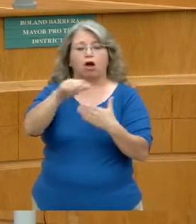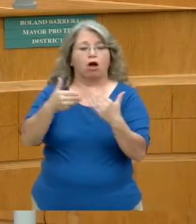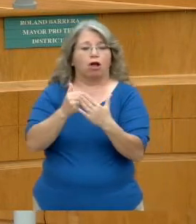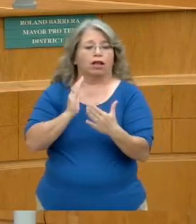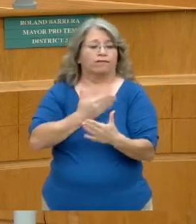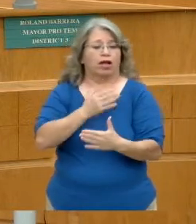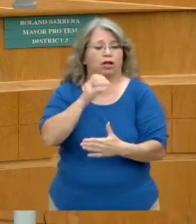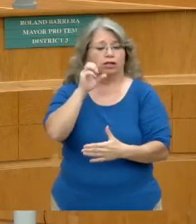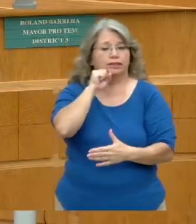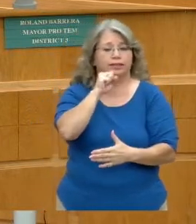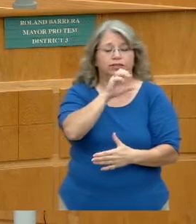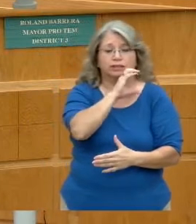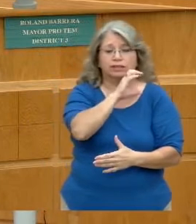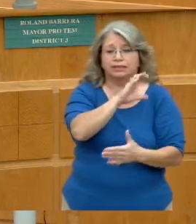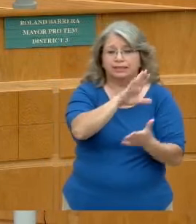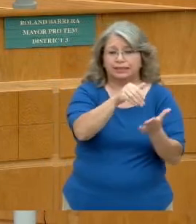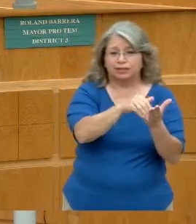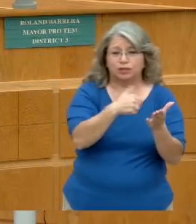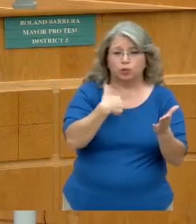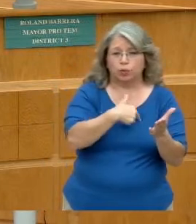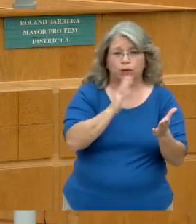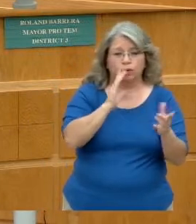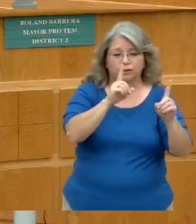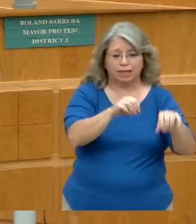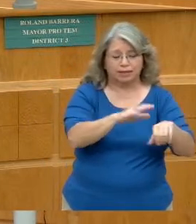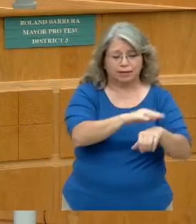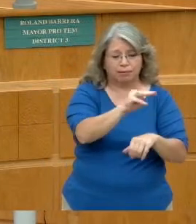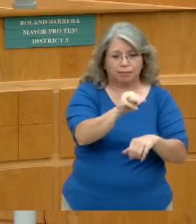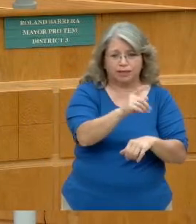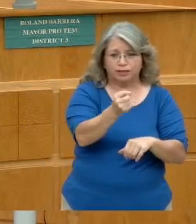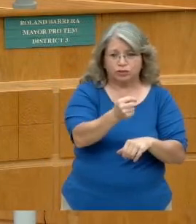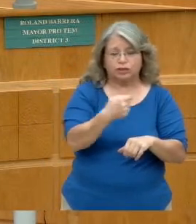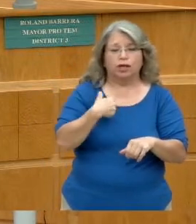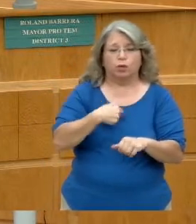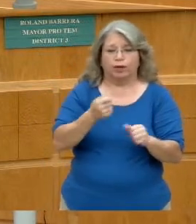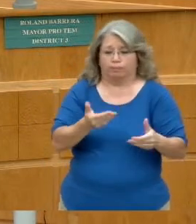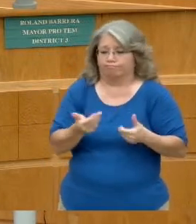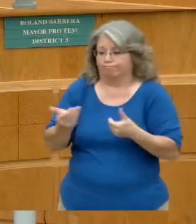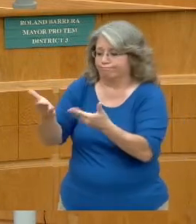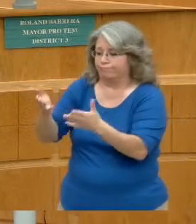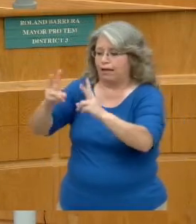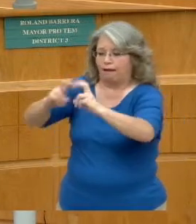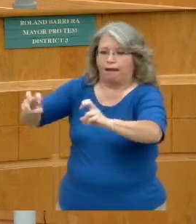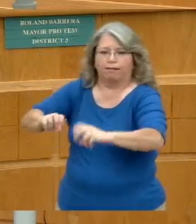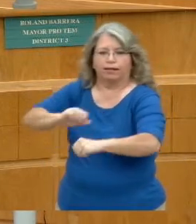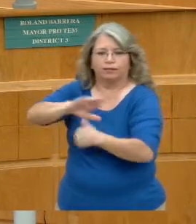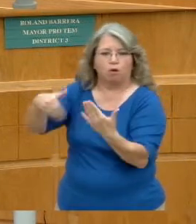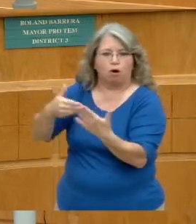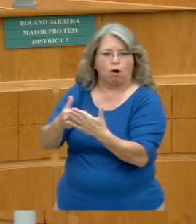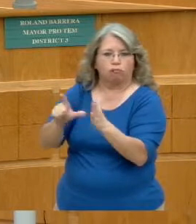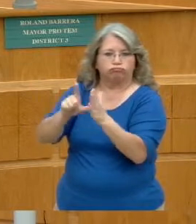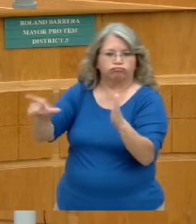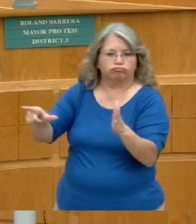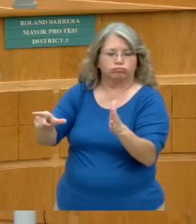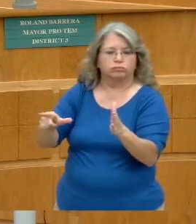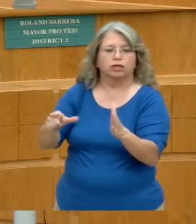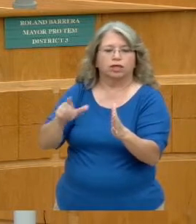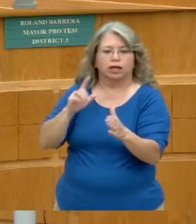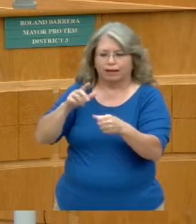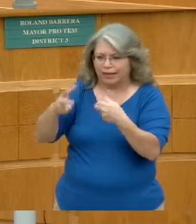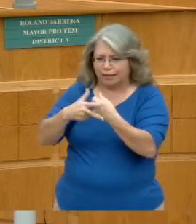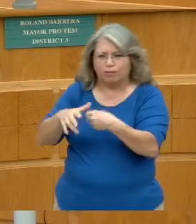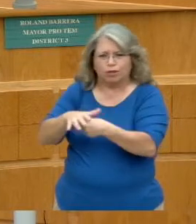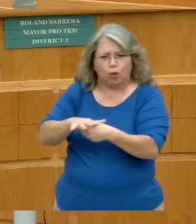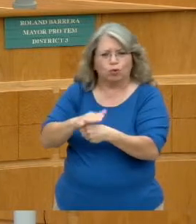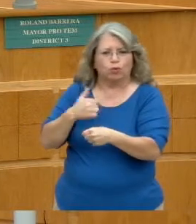on Monday and Tuesday. It means that we're going to process those tests right here in Nueces County. That's going to be local. It's going to mean a faster result